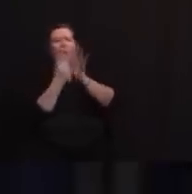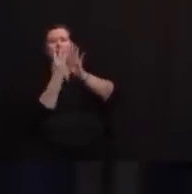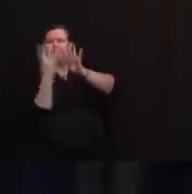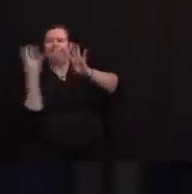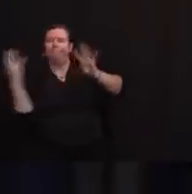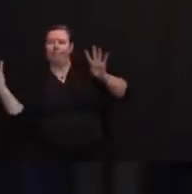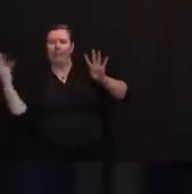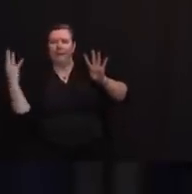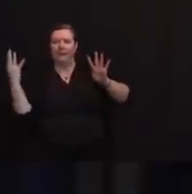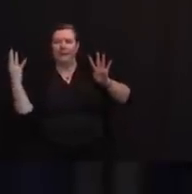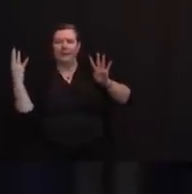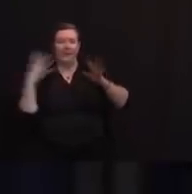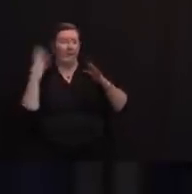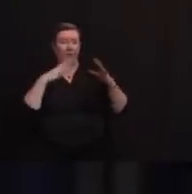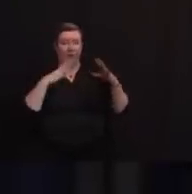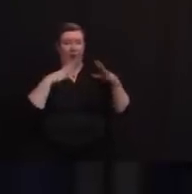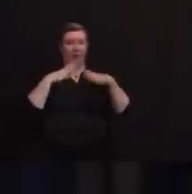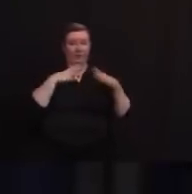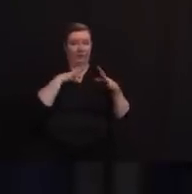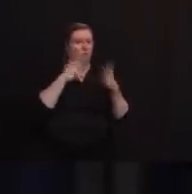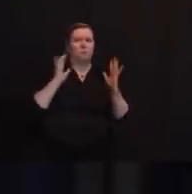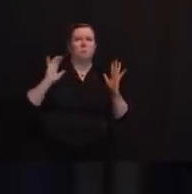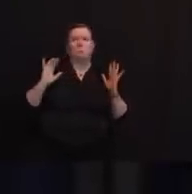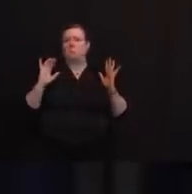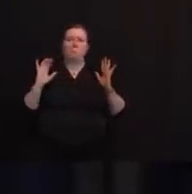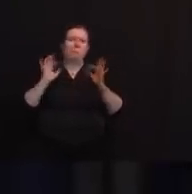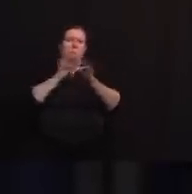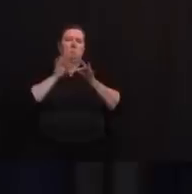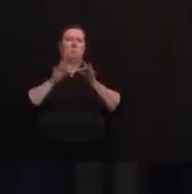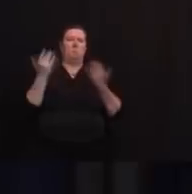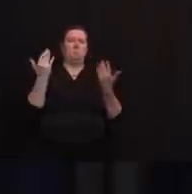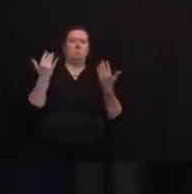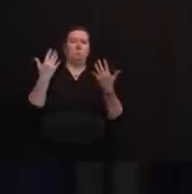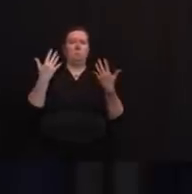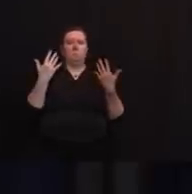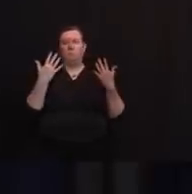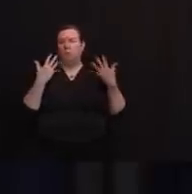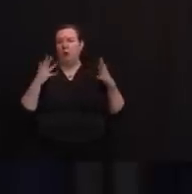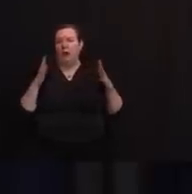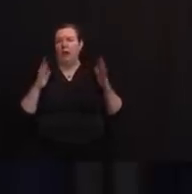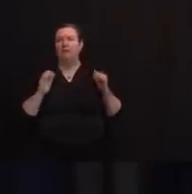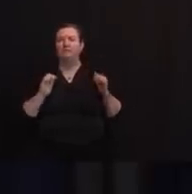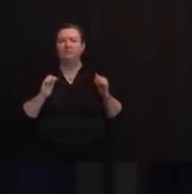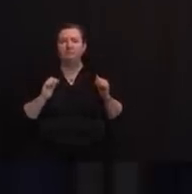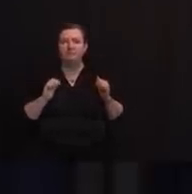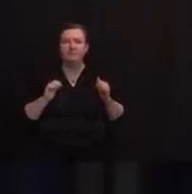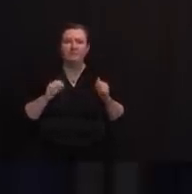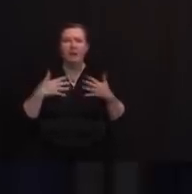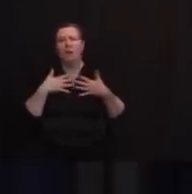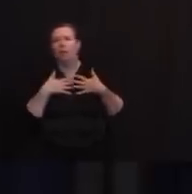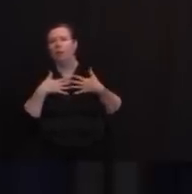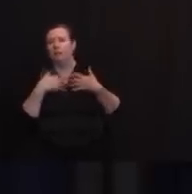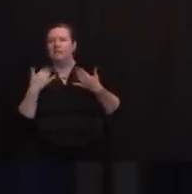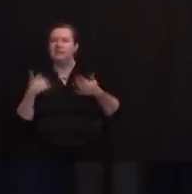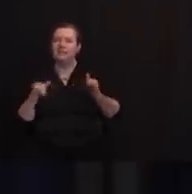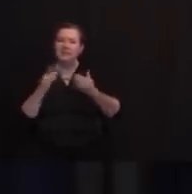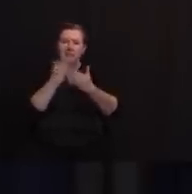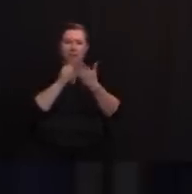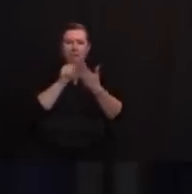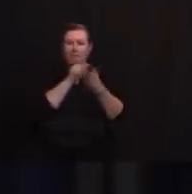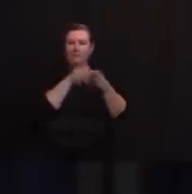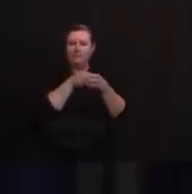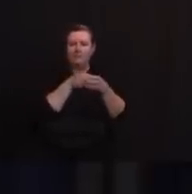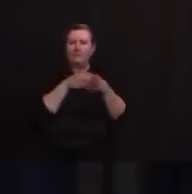Additionally, I think there is still some vaccine hesitancy generally. So we're